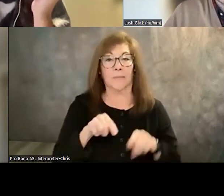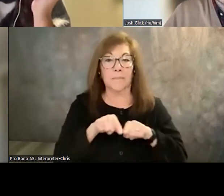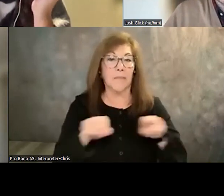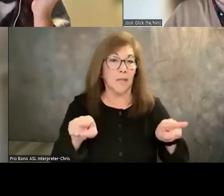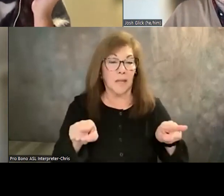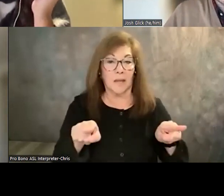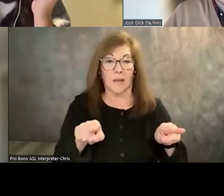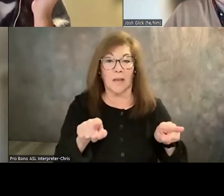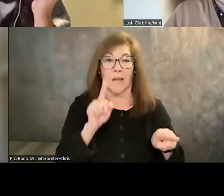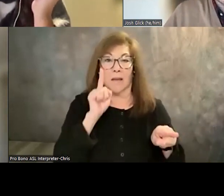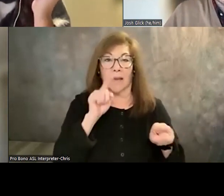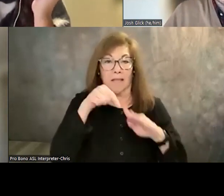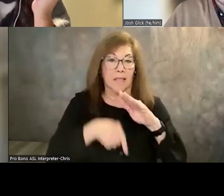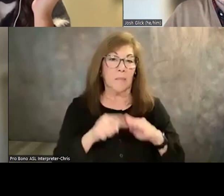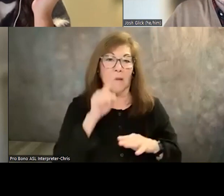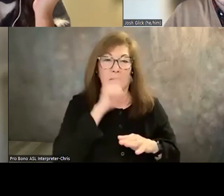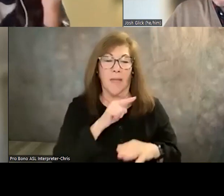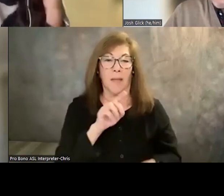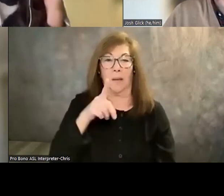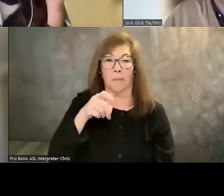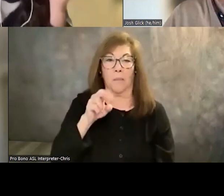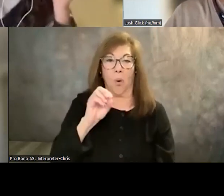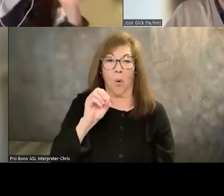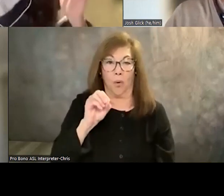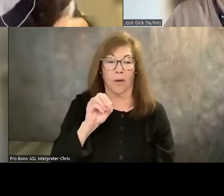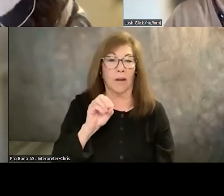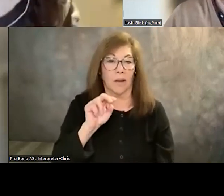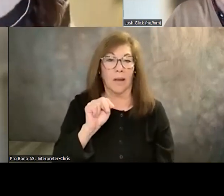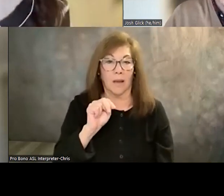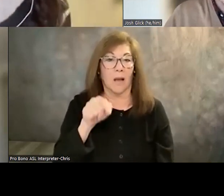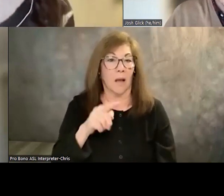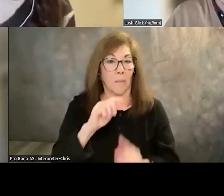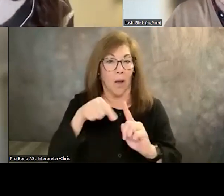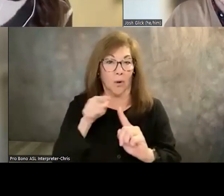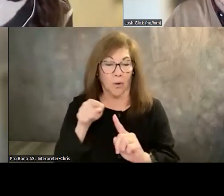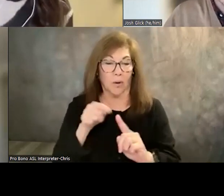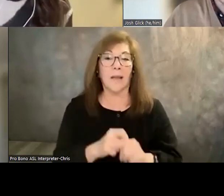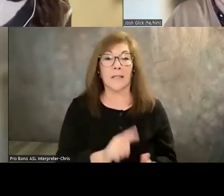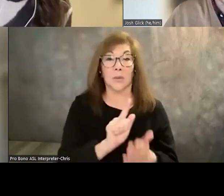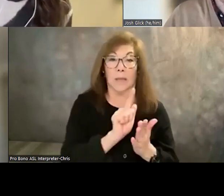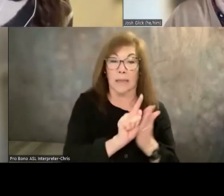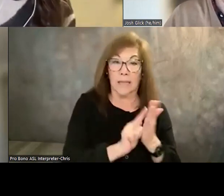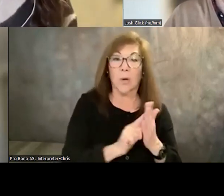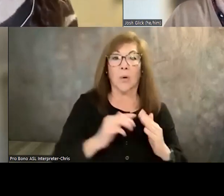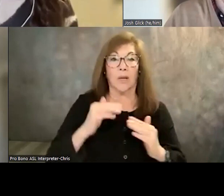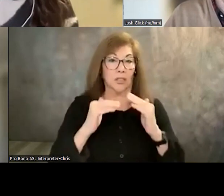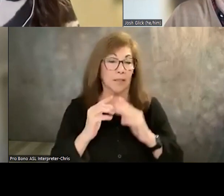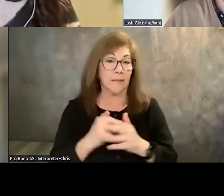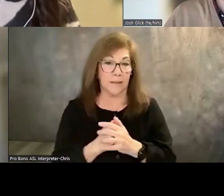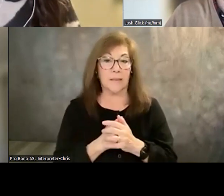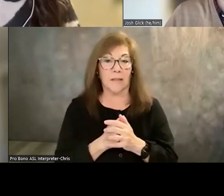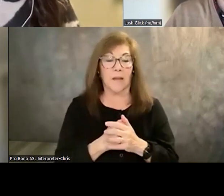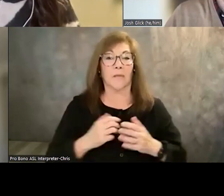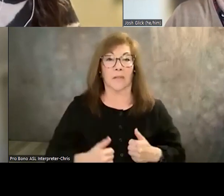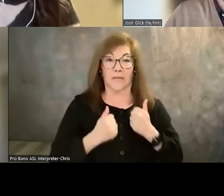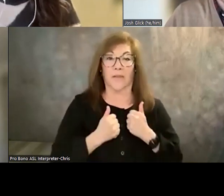deepfake pornography of her. And following that, it follows her mission to sort of pursue justice in a legal context where there aren't provisions for sort of survivors of this